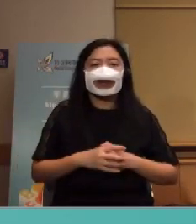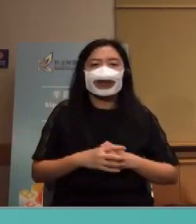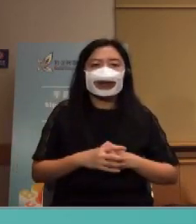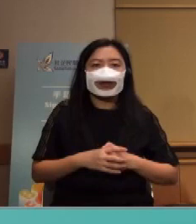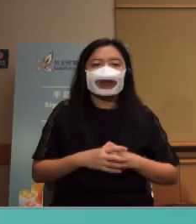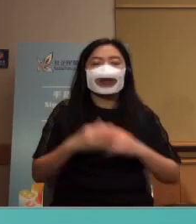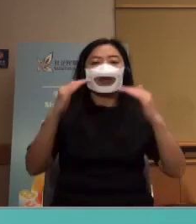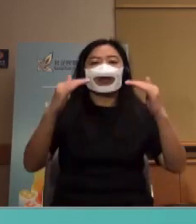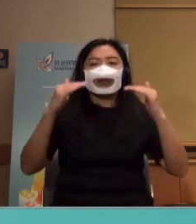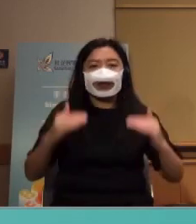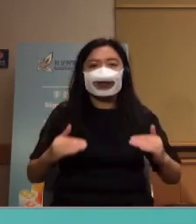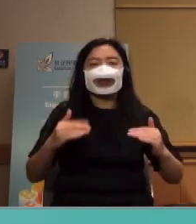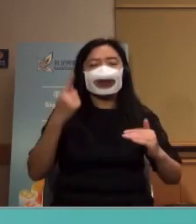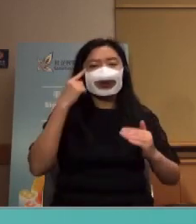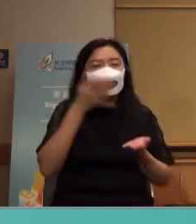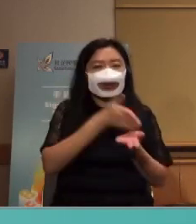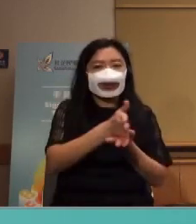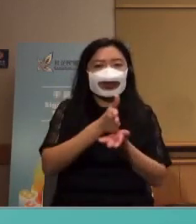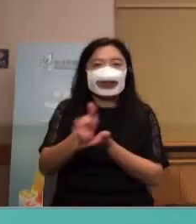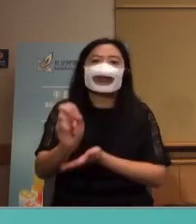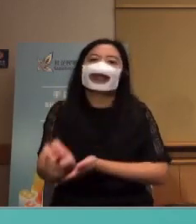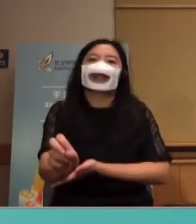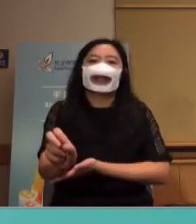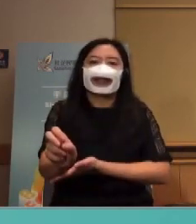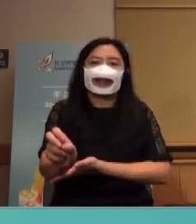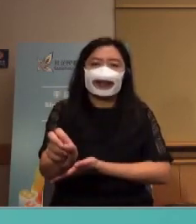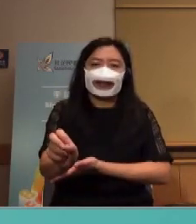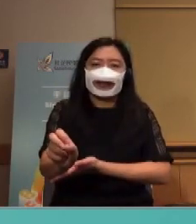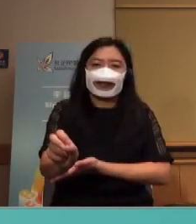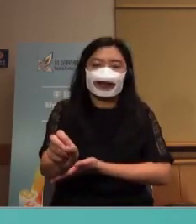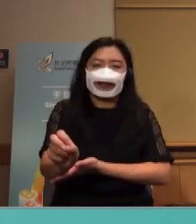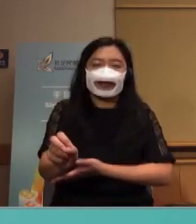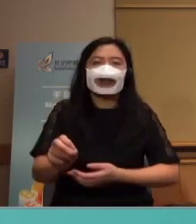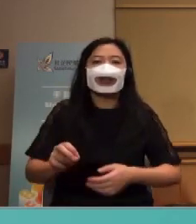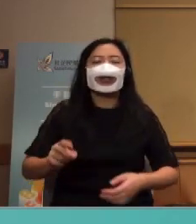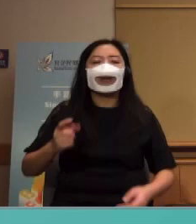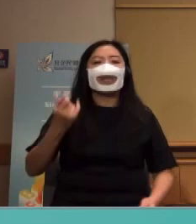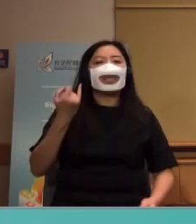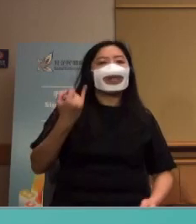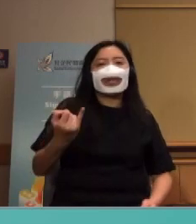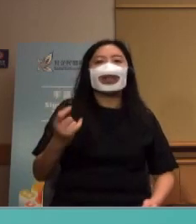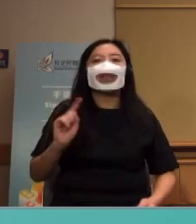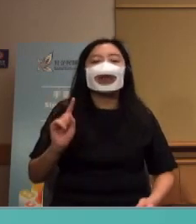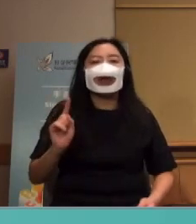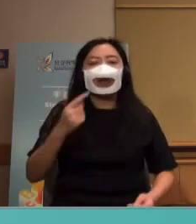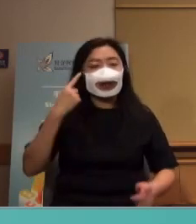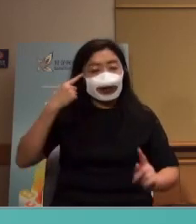And the downside is like our target is public. We should know